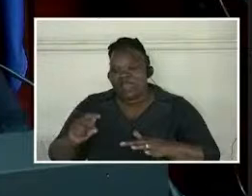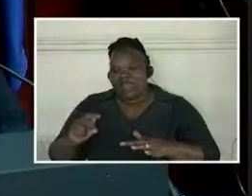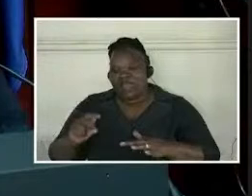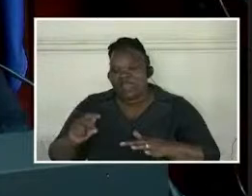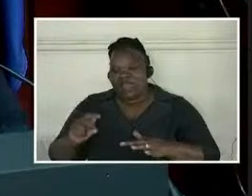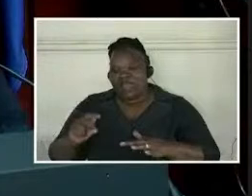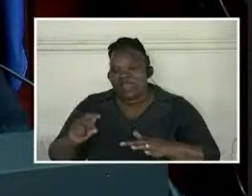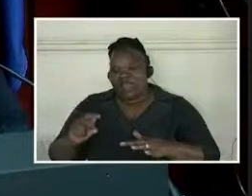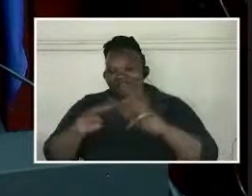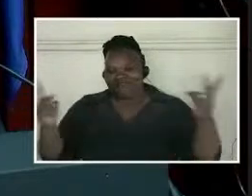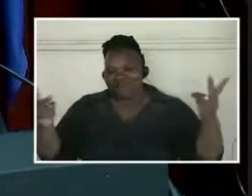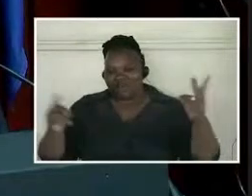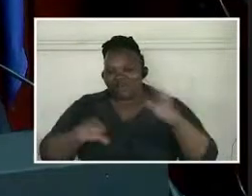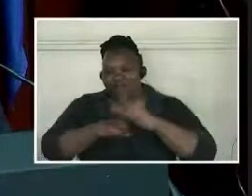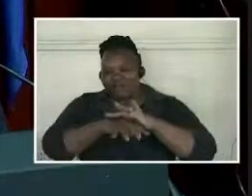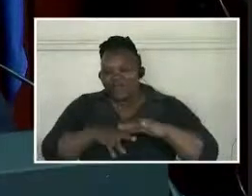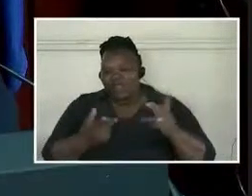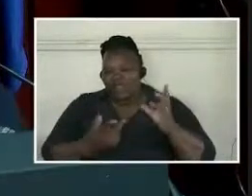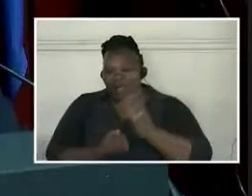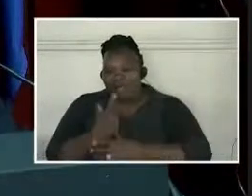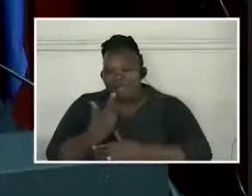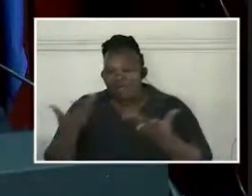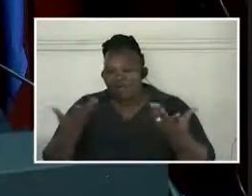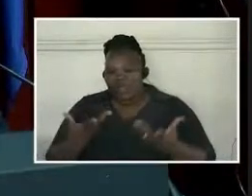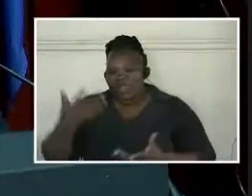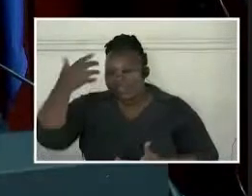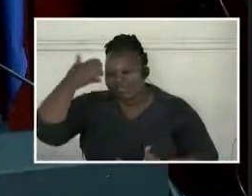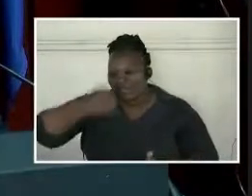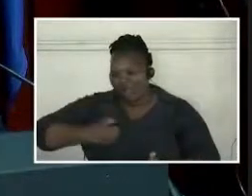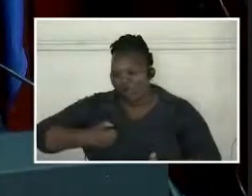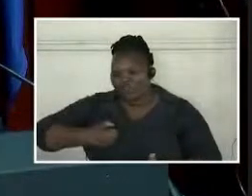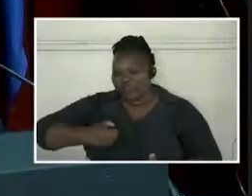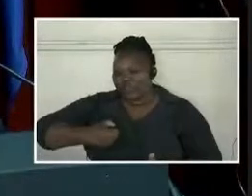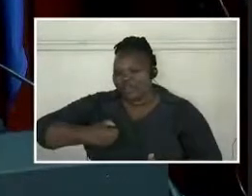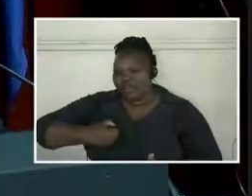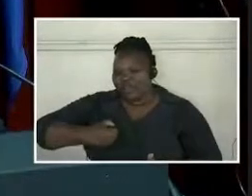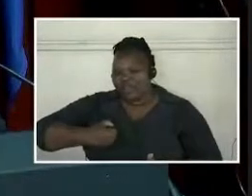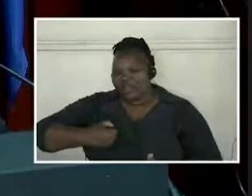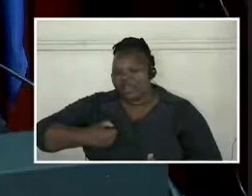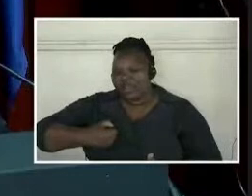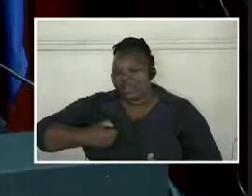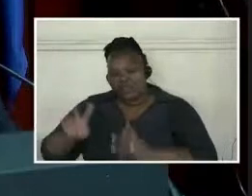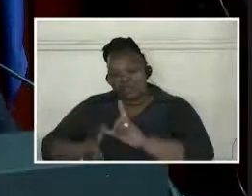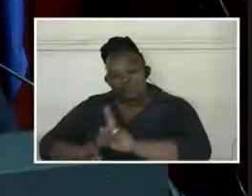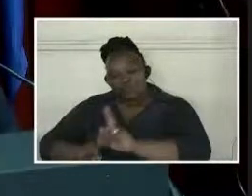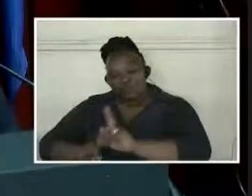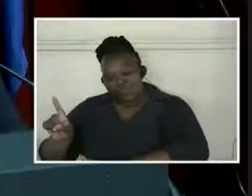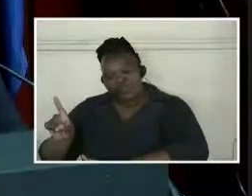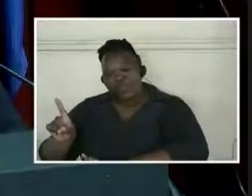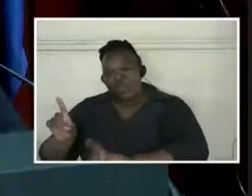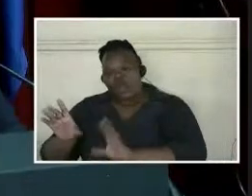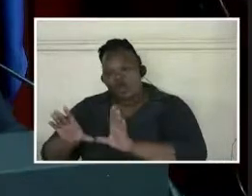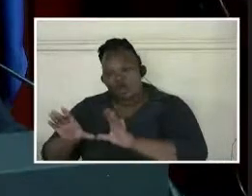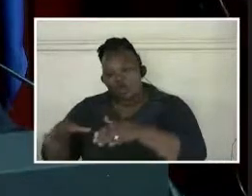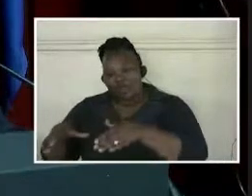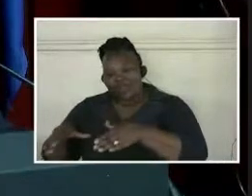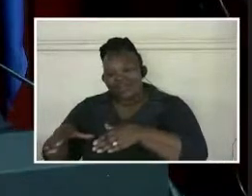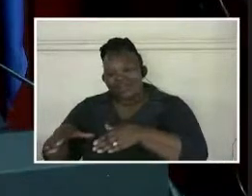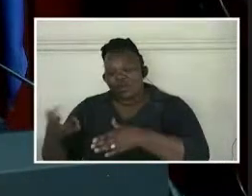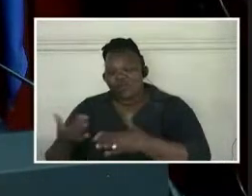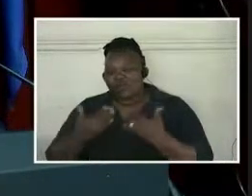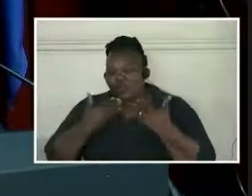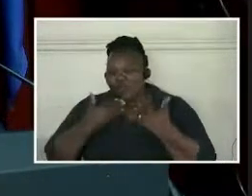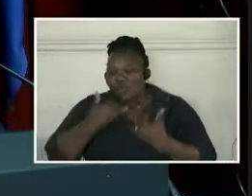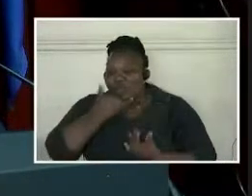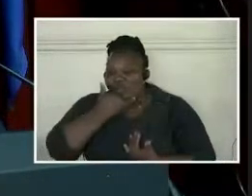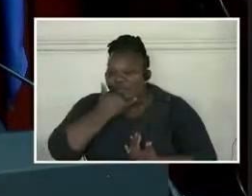was held this year in the southern part of kazulu natal and it was a big success the committee is also pleased by the fact that